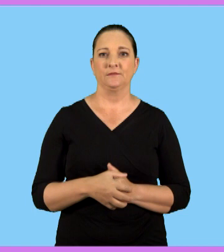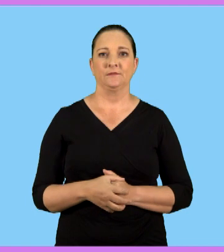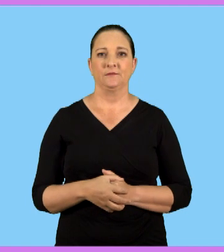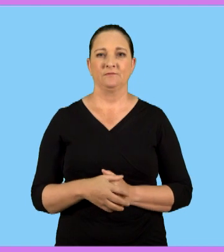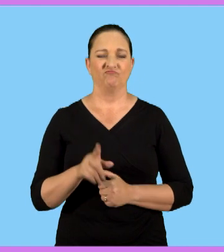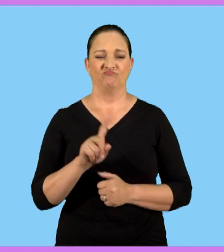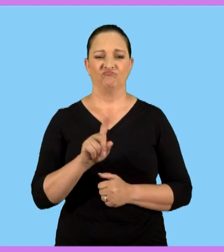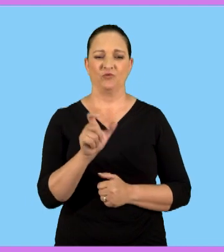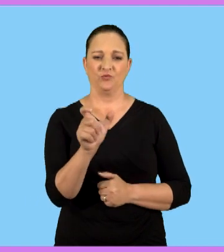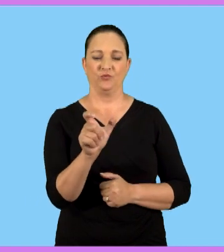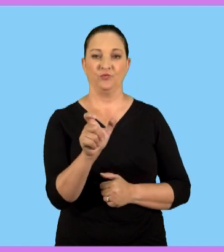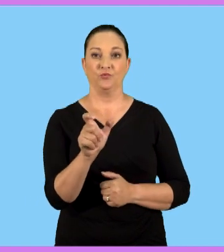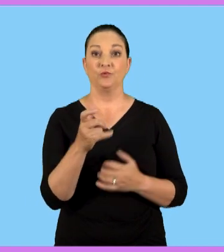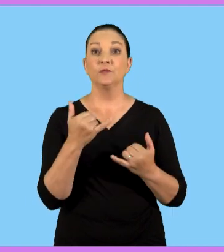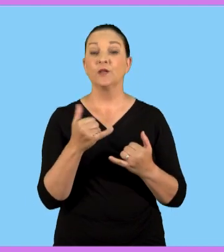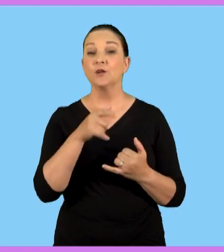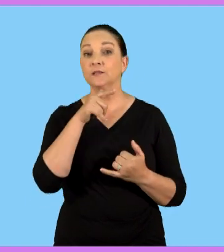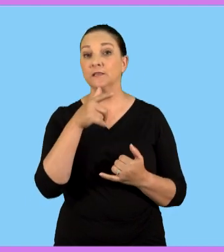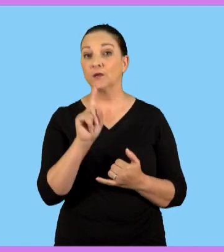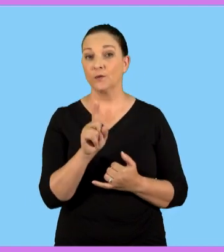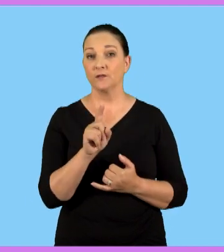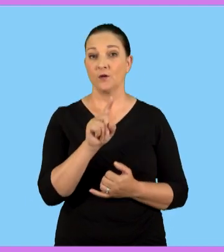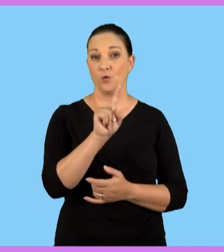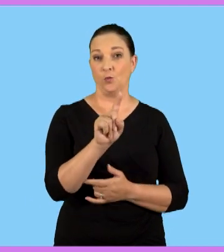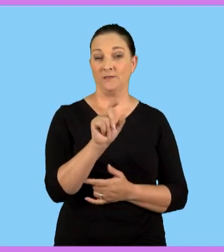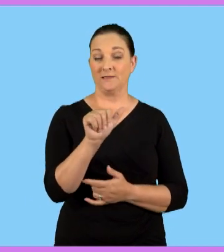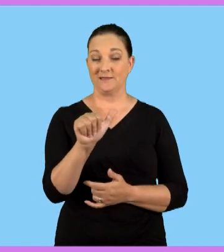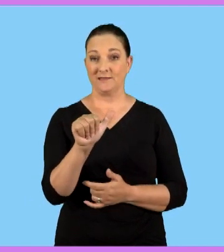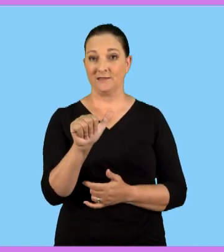writing the word, and in this case, expenses are